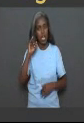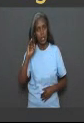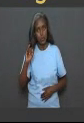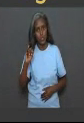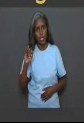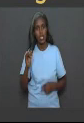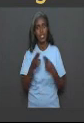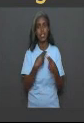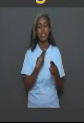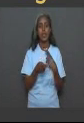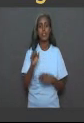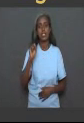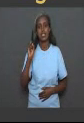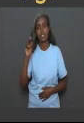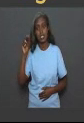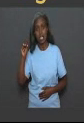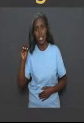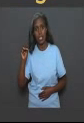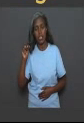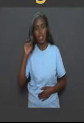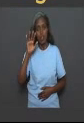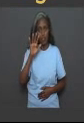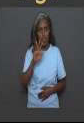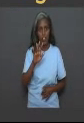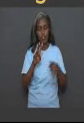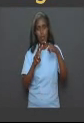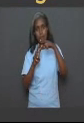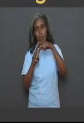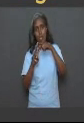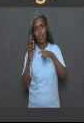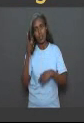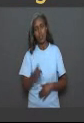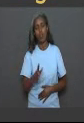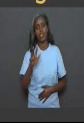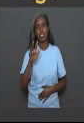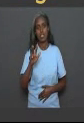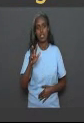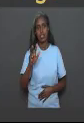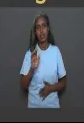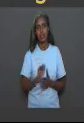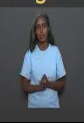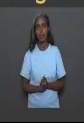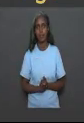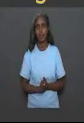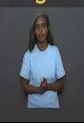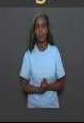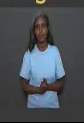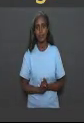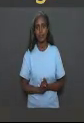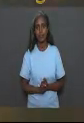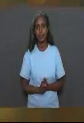plus iota times sine 5 pi over 3.